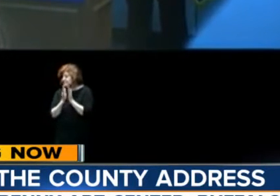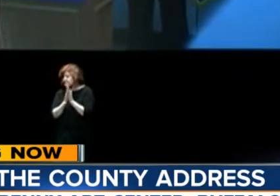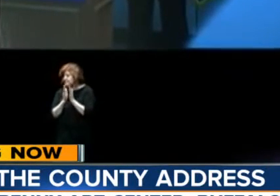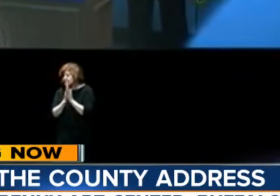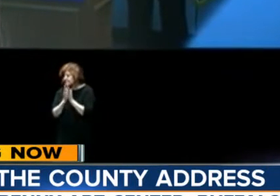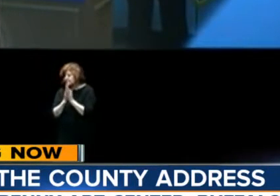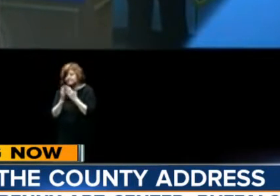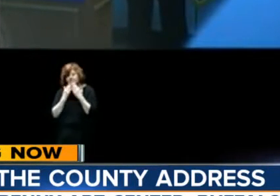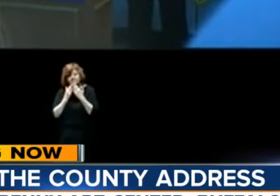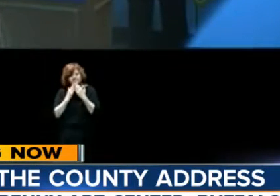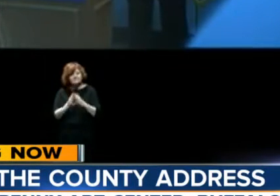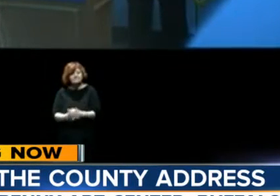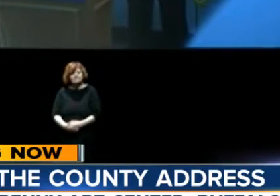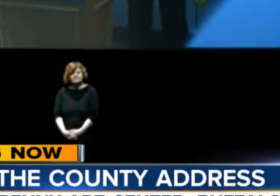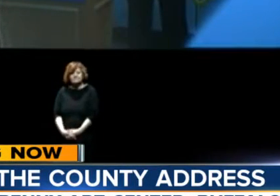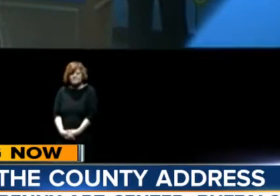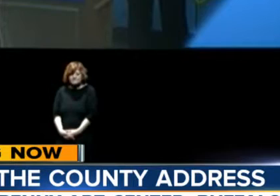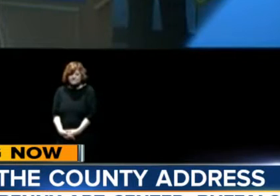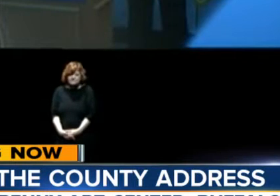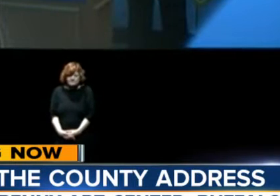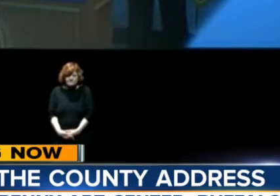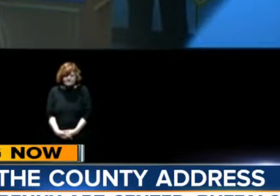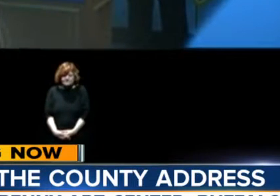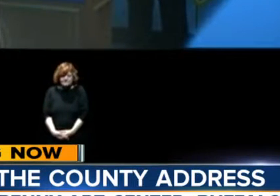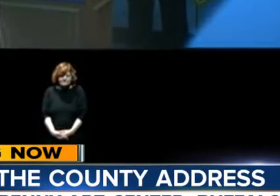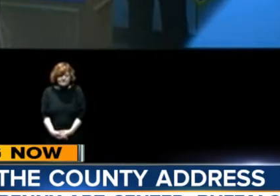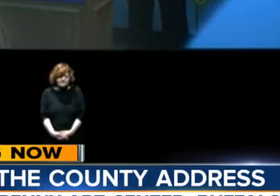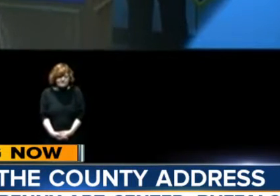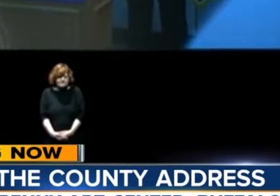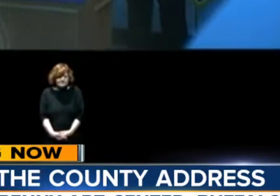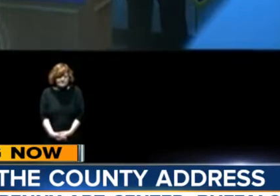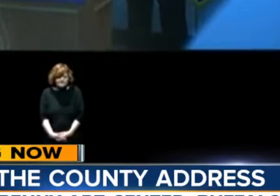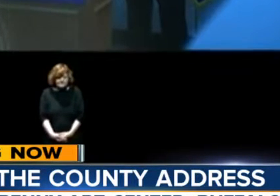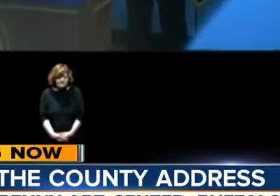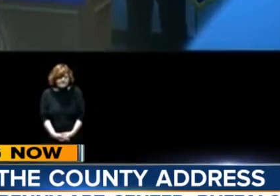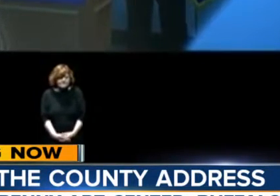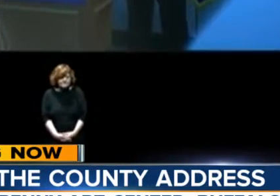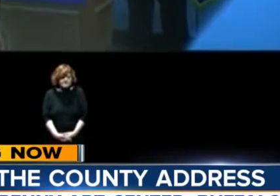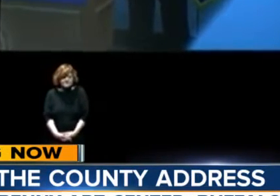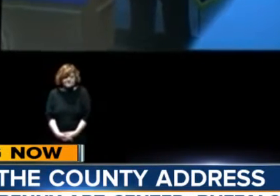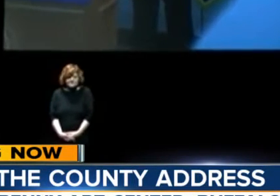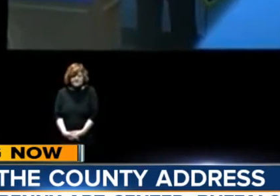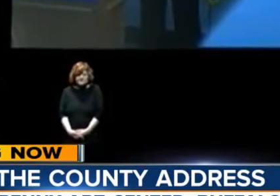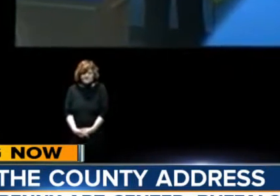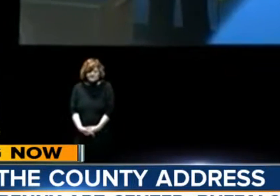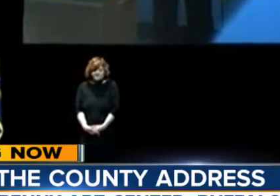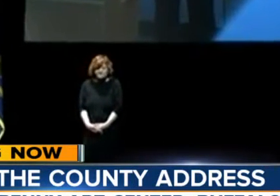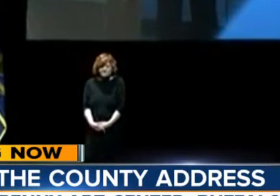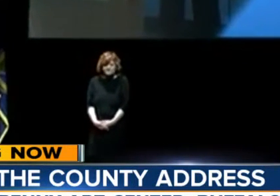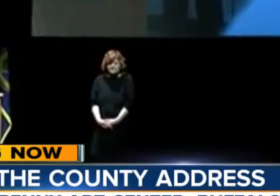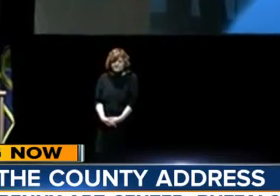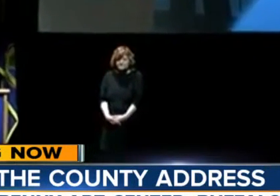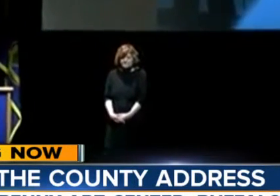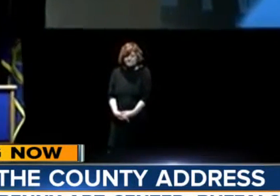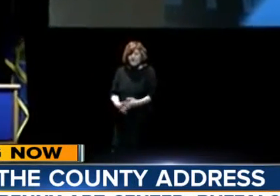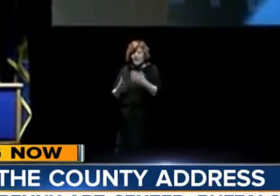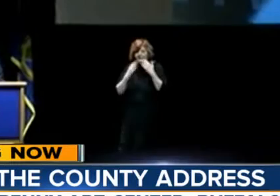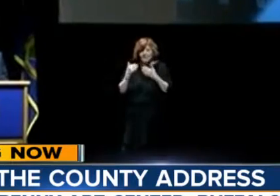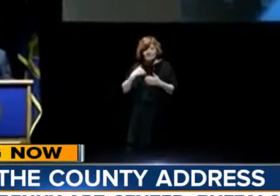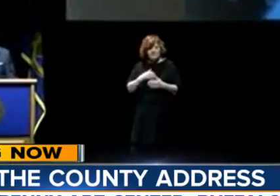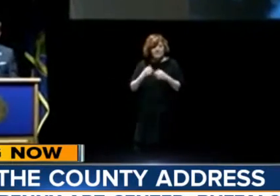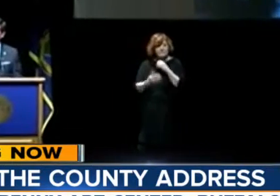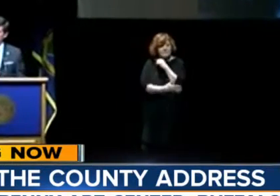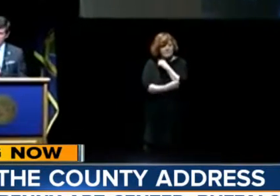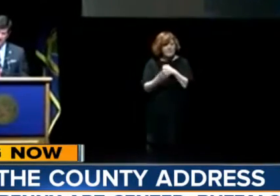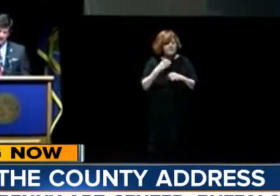Center where that address is now taking place. County Executive is spotlighting ways to boost the county's economy and the workforce.